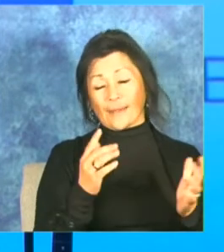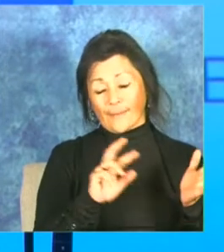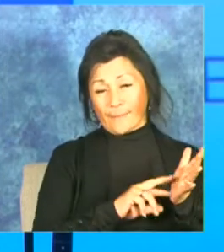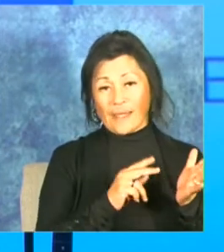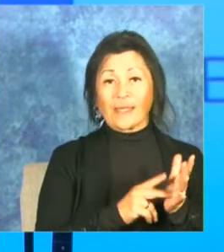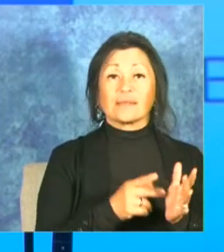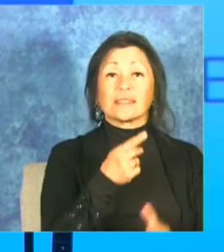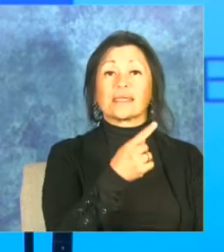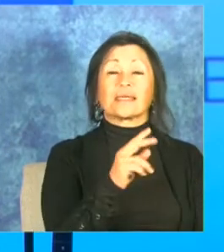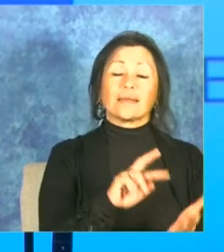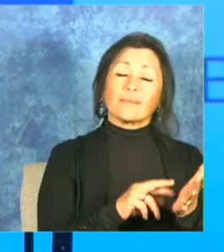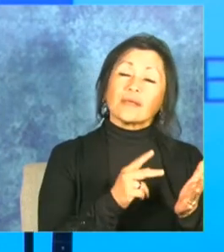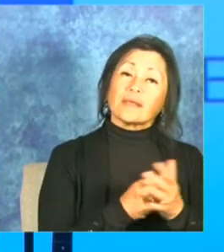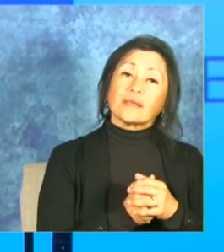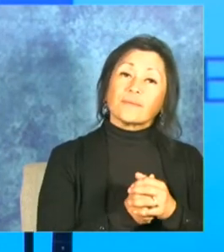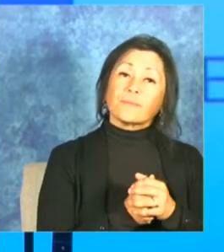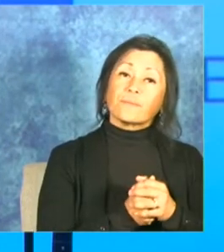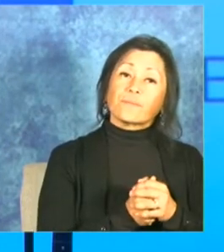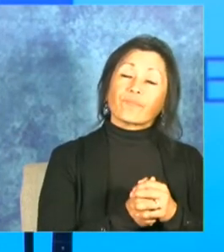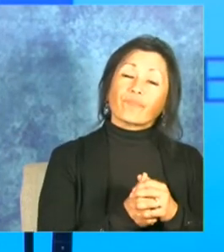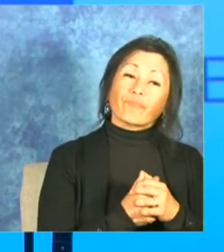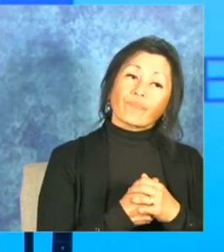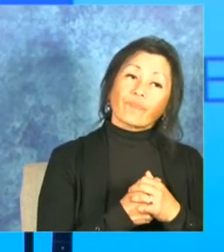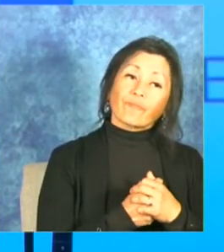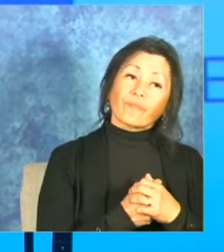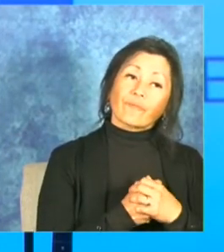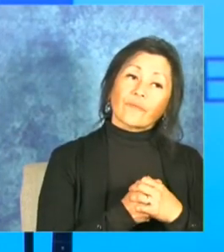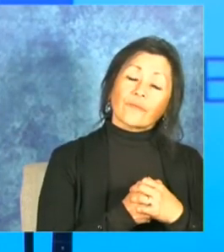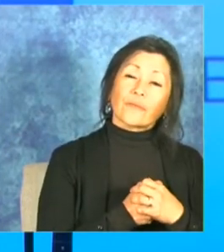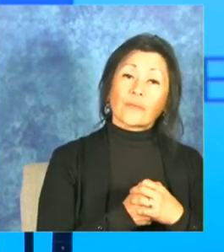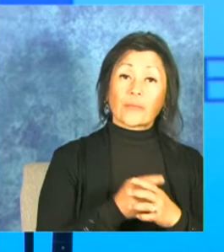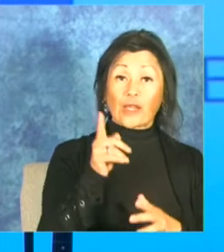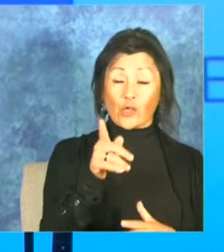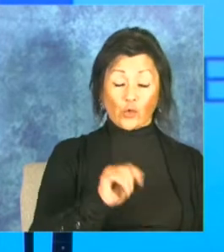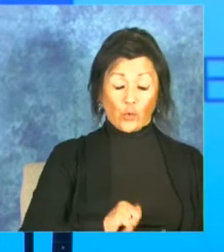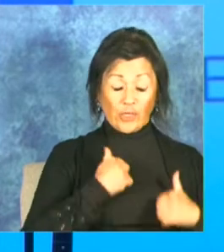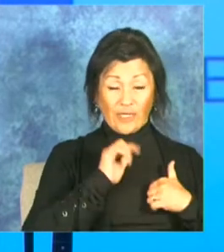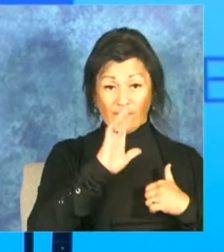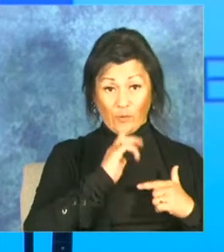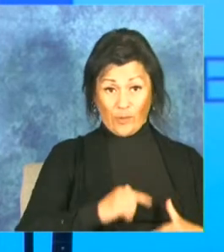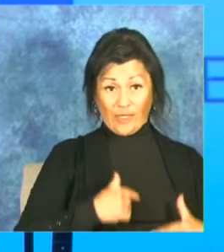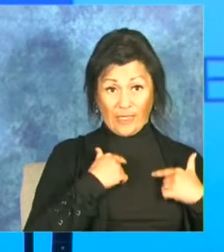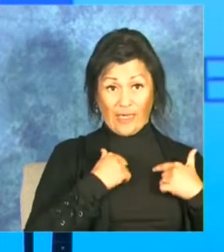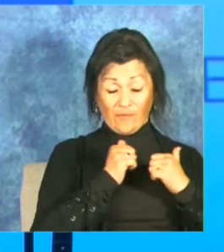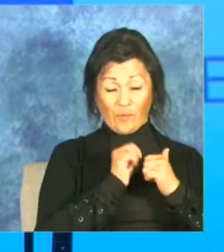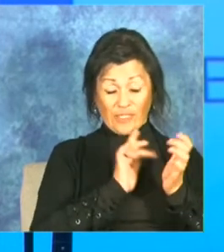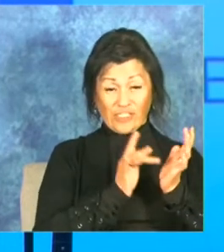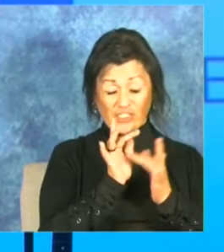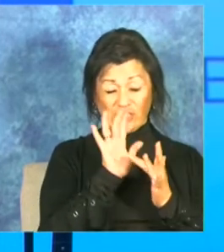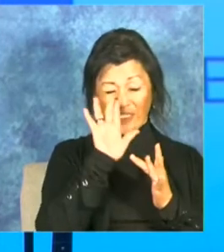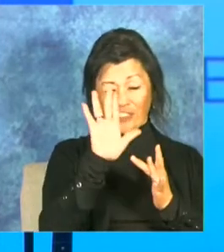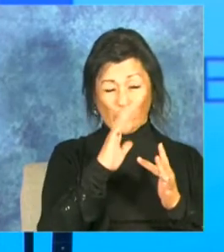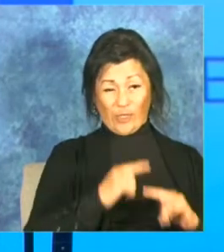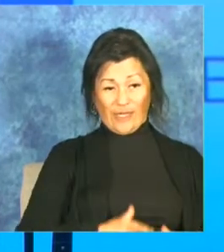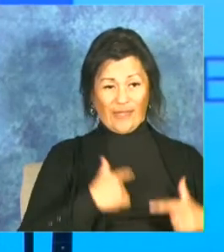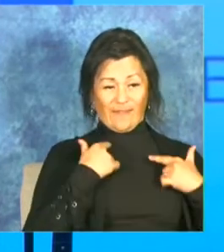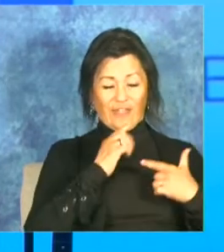words, what he's saying is that you live your life with Jesus in your boat in